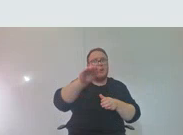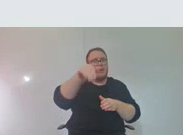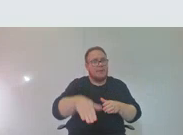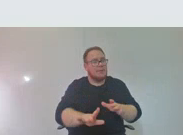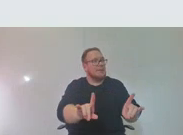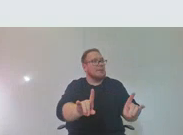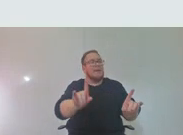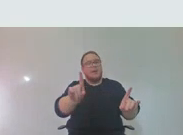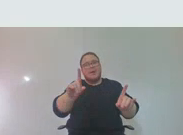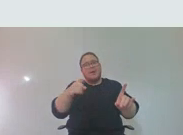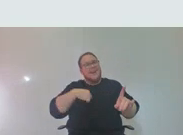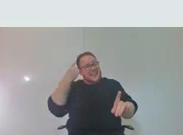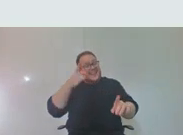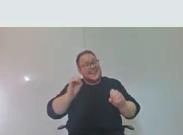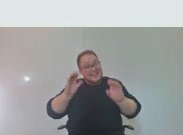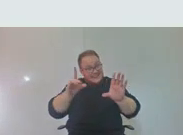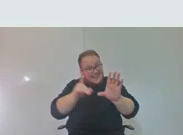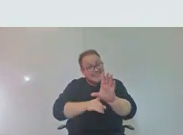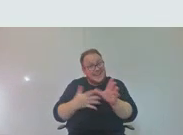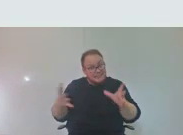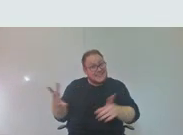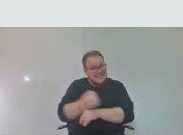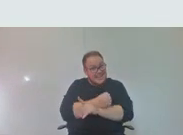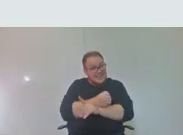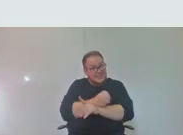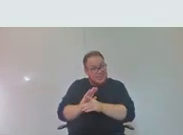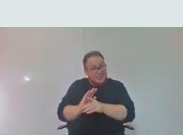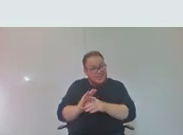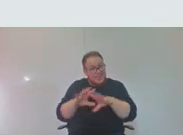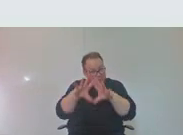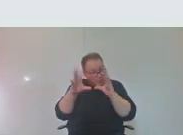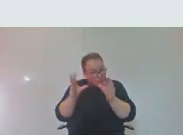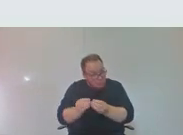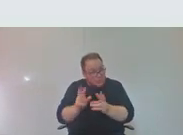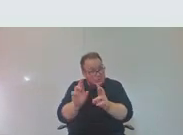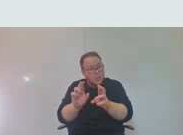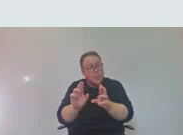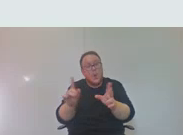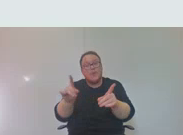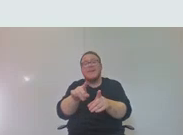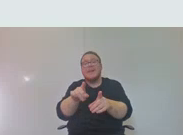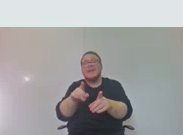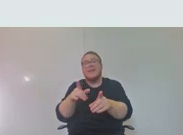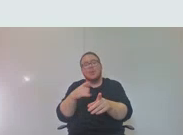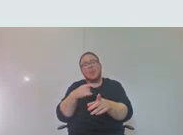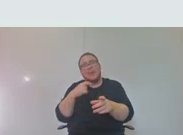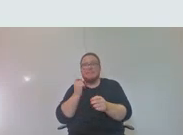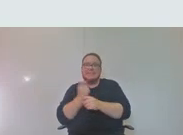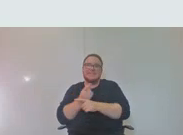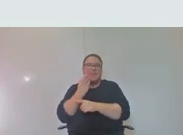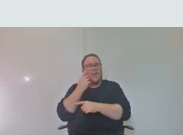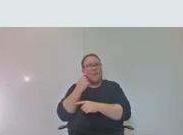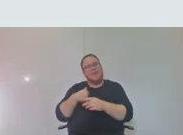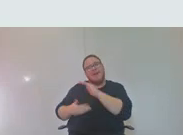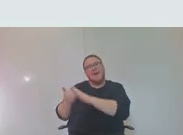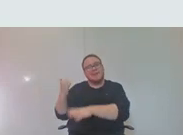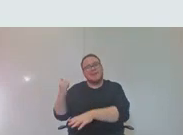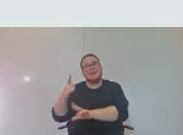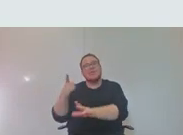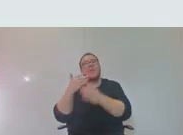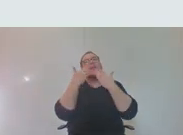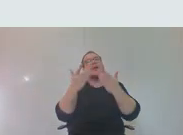I think it's been a successful 10 years or so. And well, hopefully you'll miss us when we're gone. But thank you for joining us, and I'll